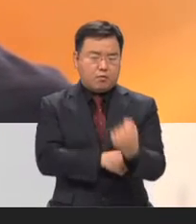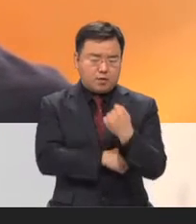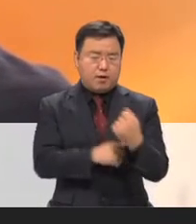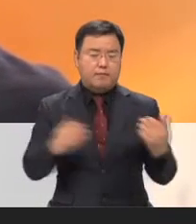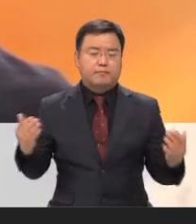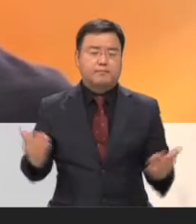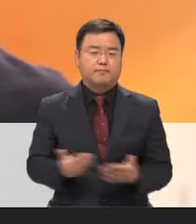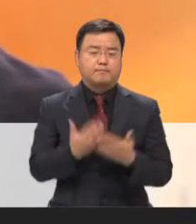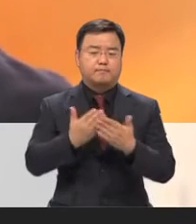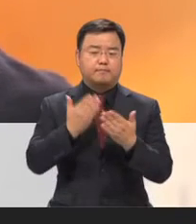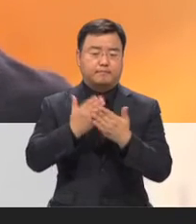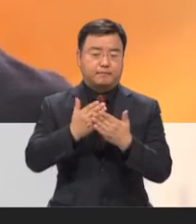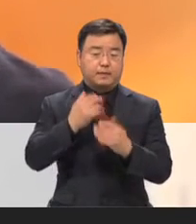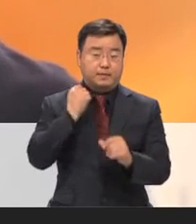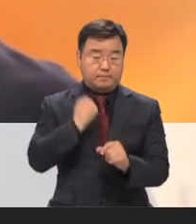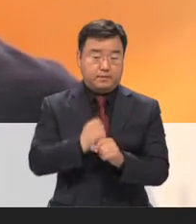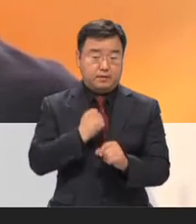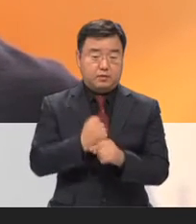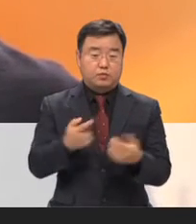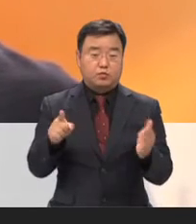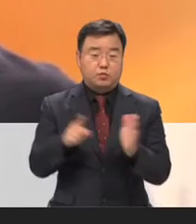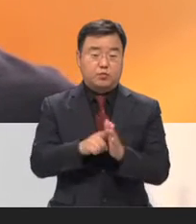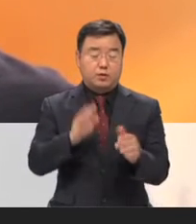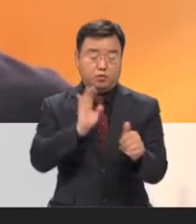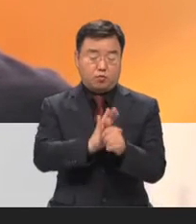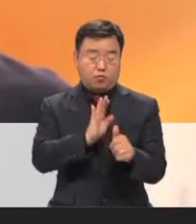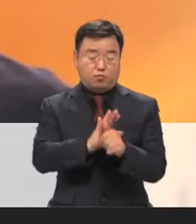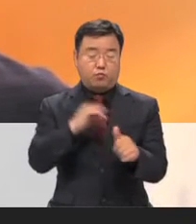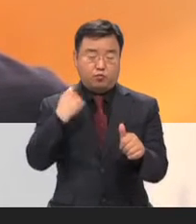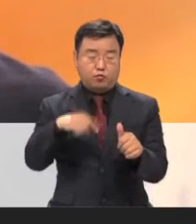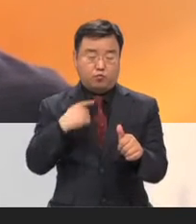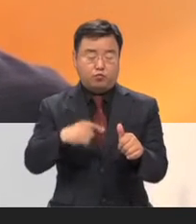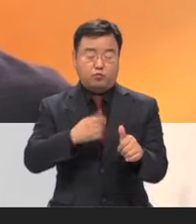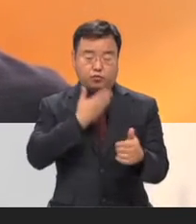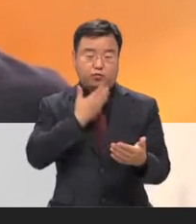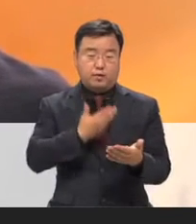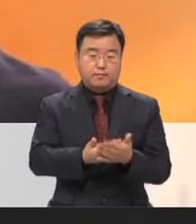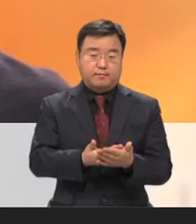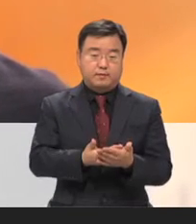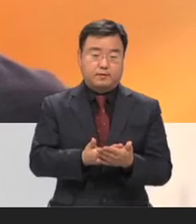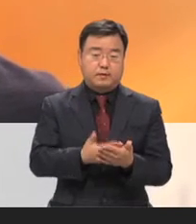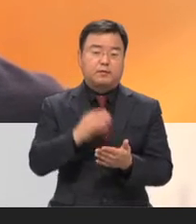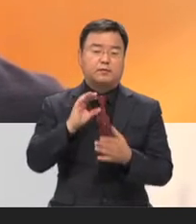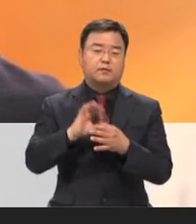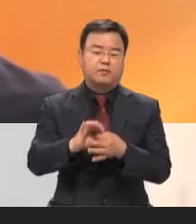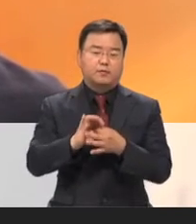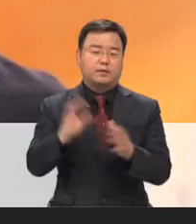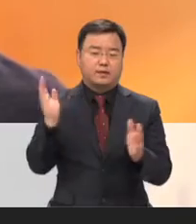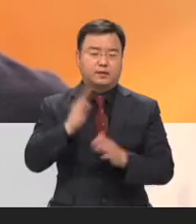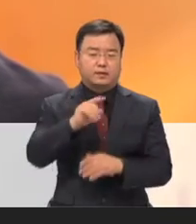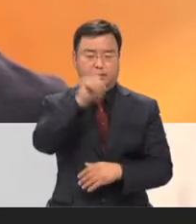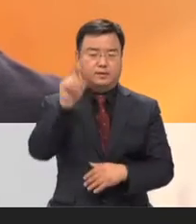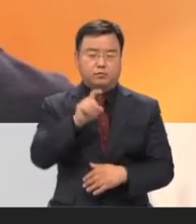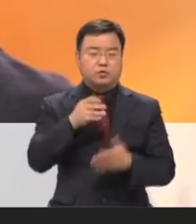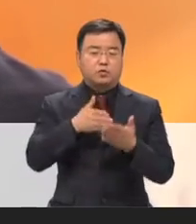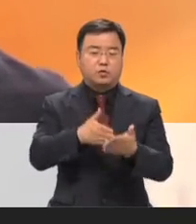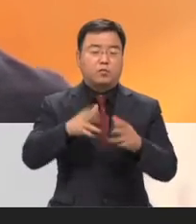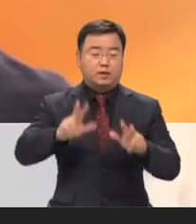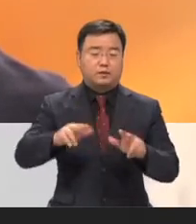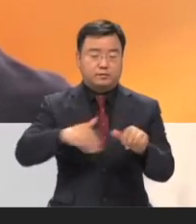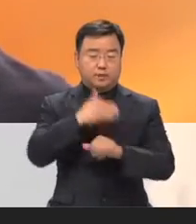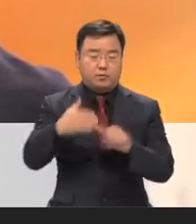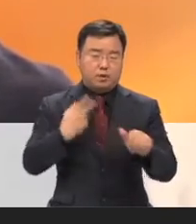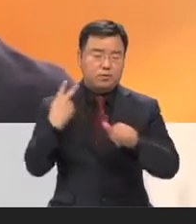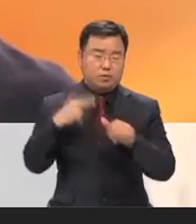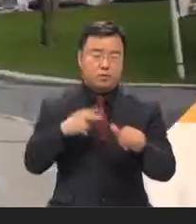strong critical thinking skill that will require them to question and challenge the